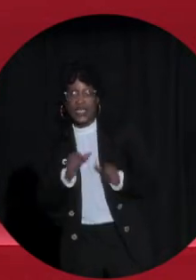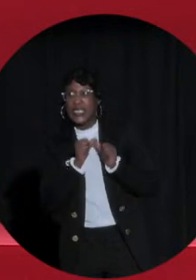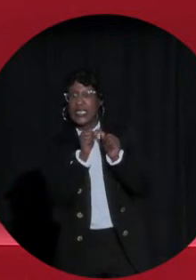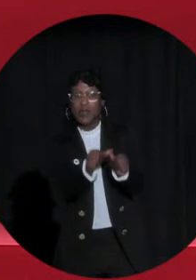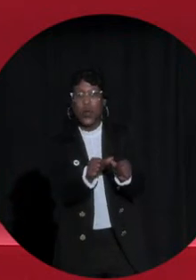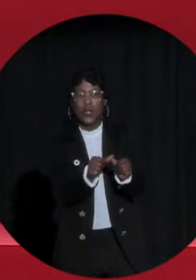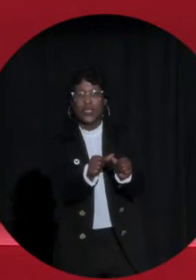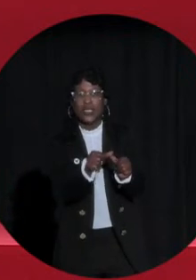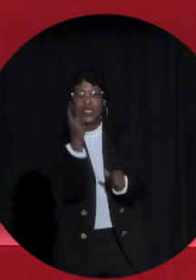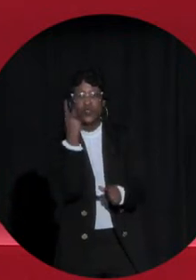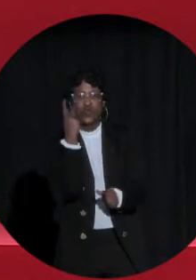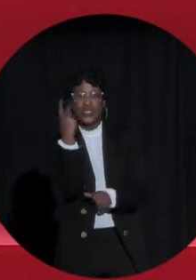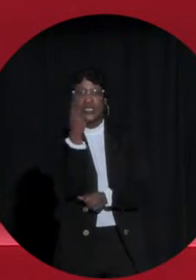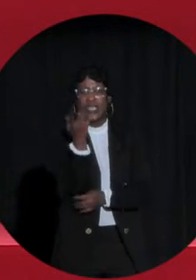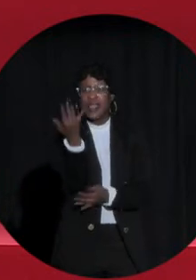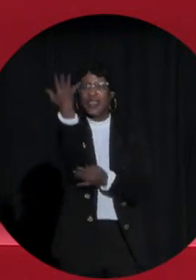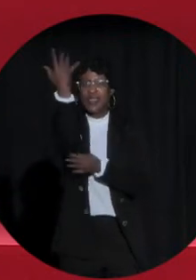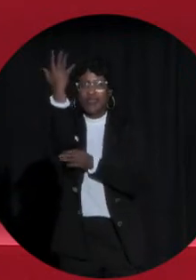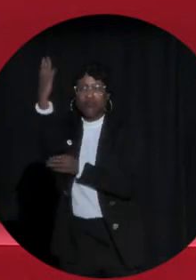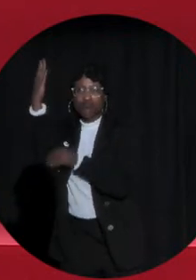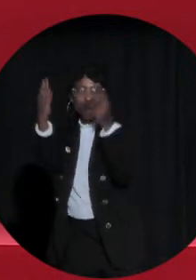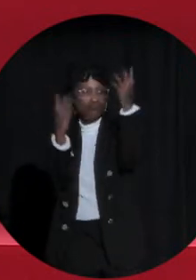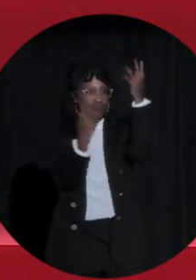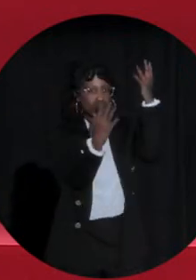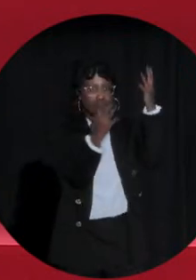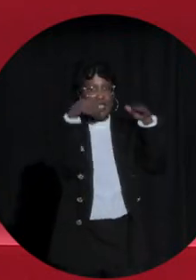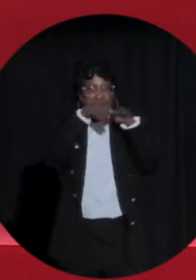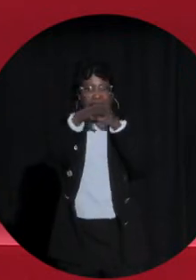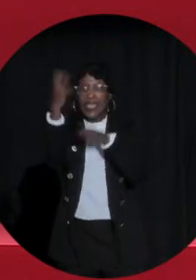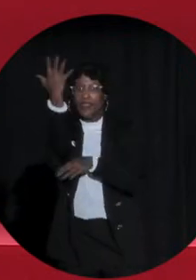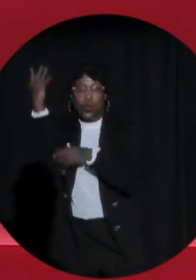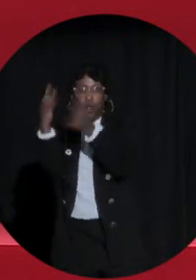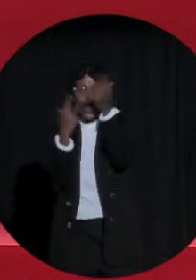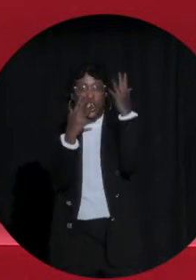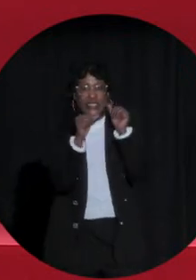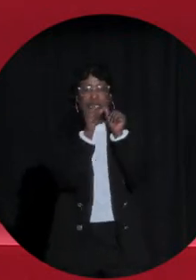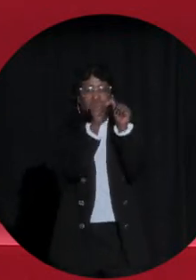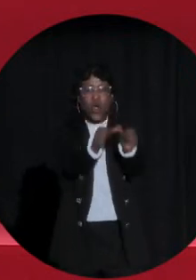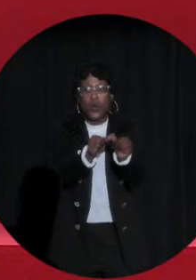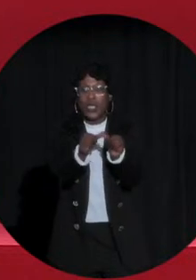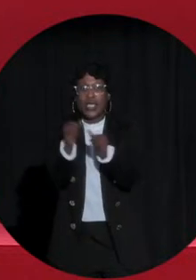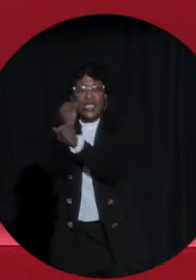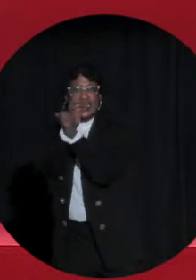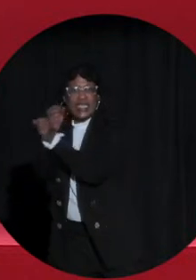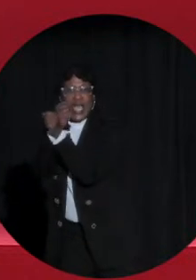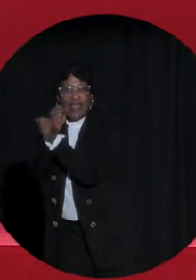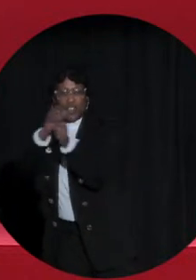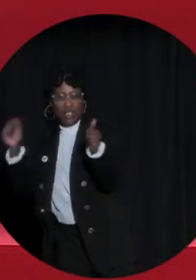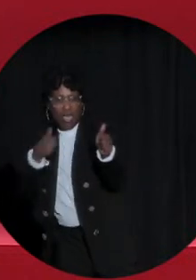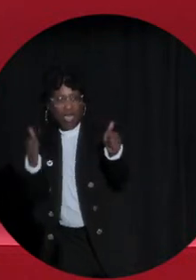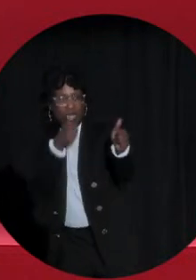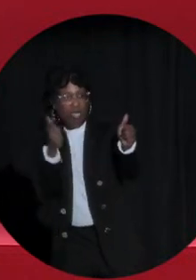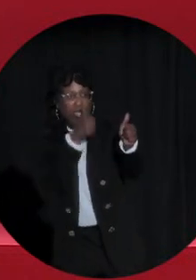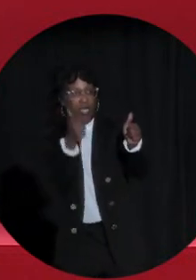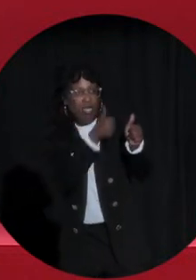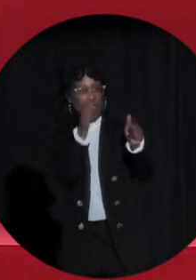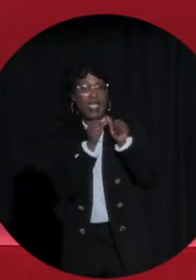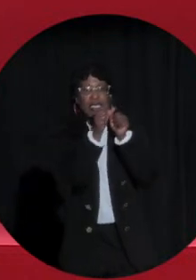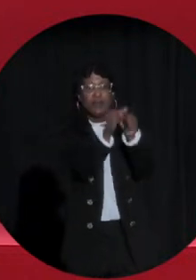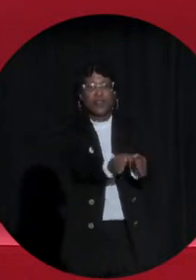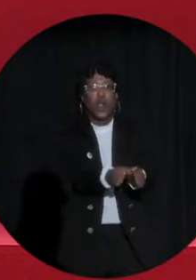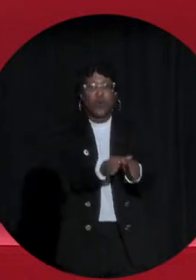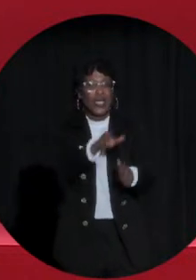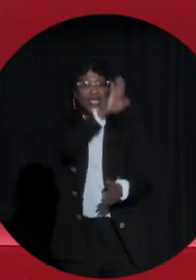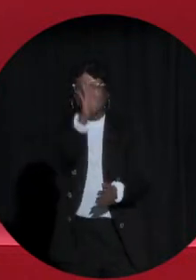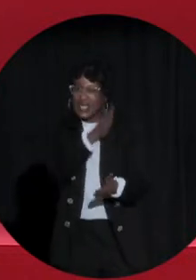torches in the woods, keep going. If they're shouting after you, keep going. Don't ever stop. Keep going. If